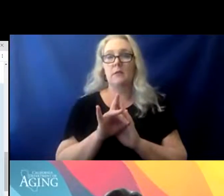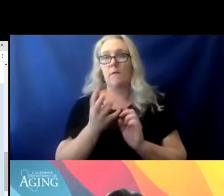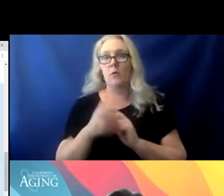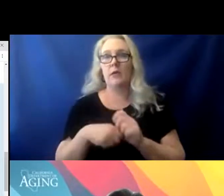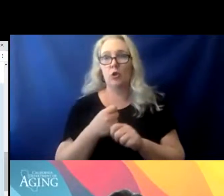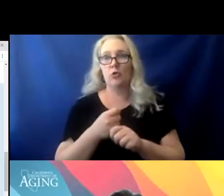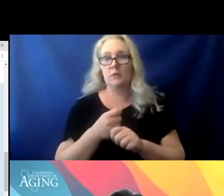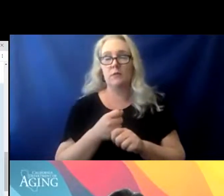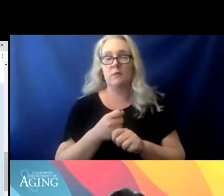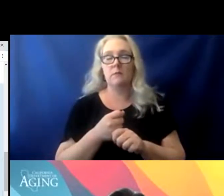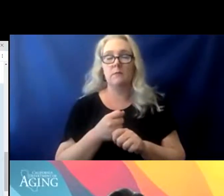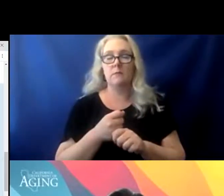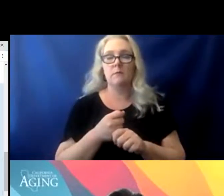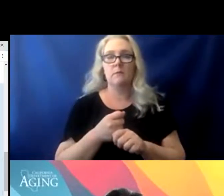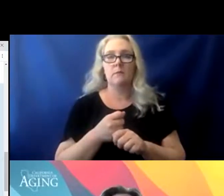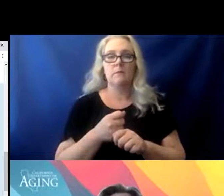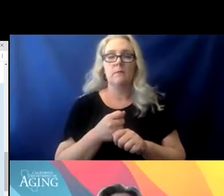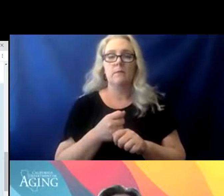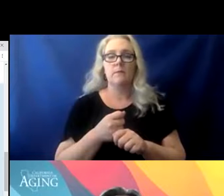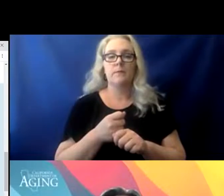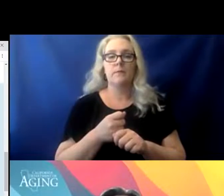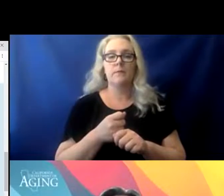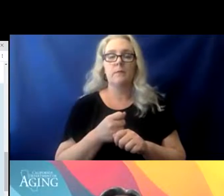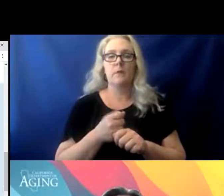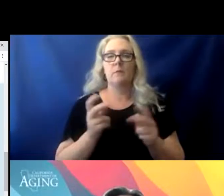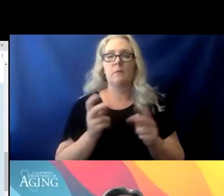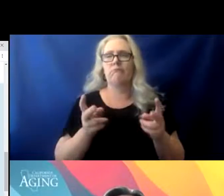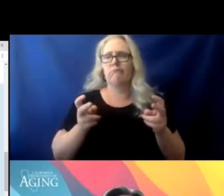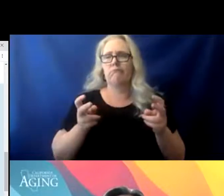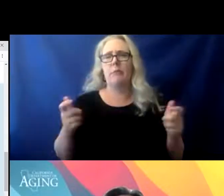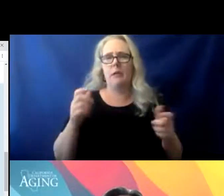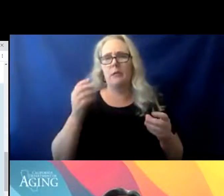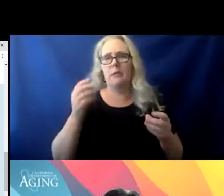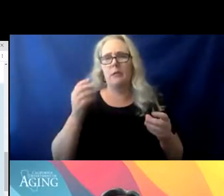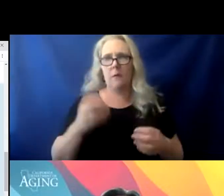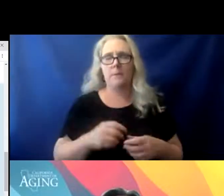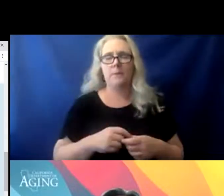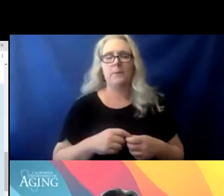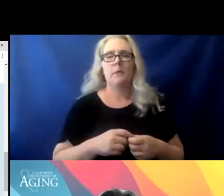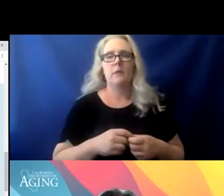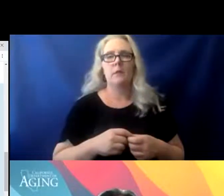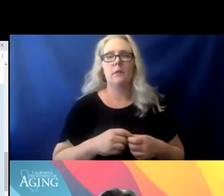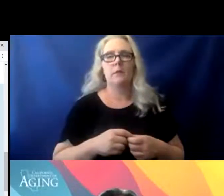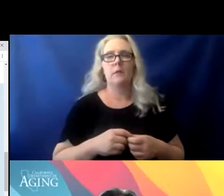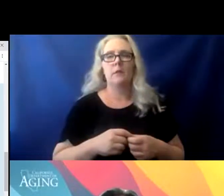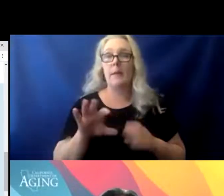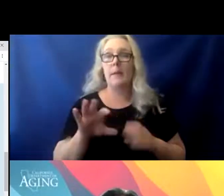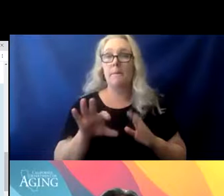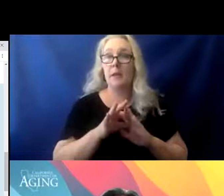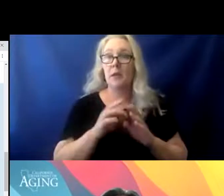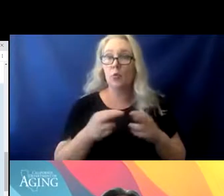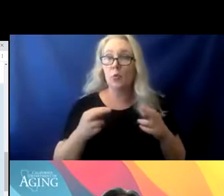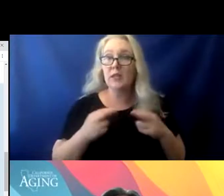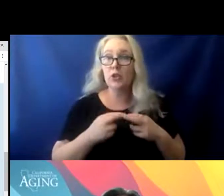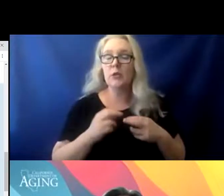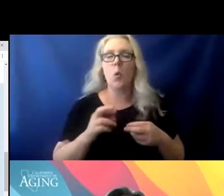that we have a bigger data sample to draw from, you can also choose either a region or a